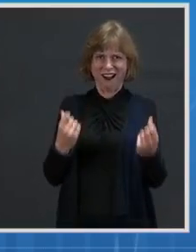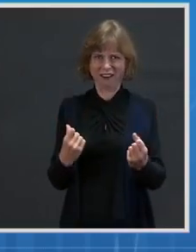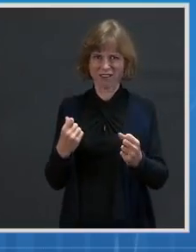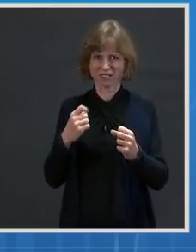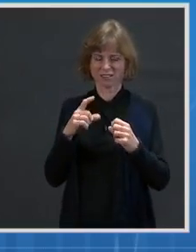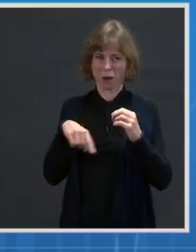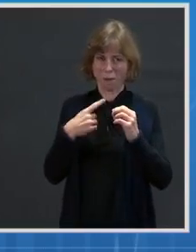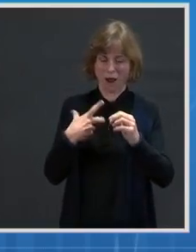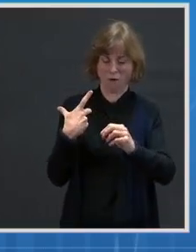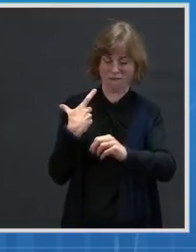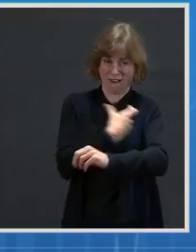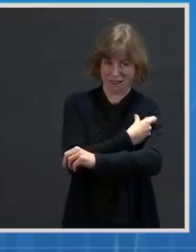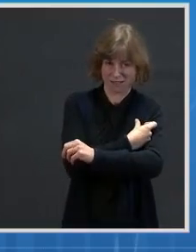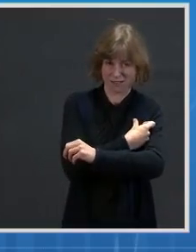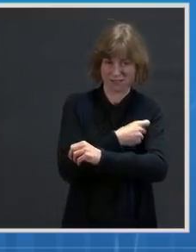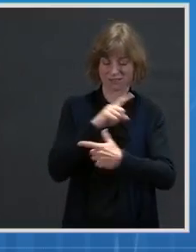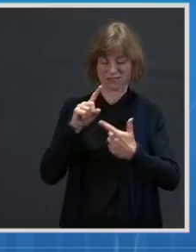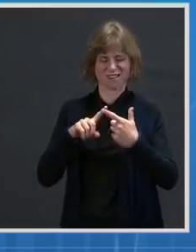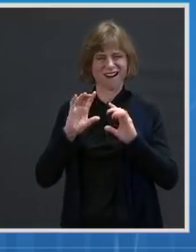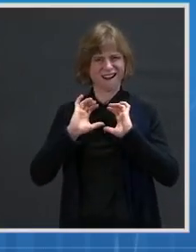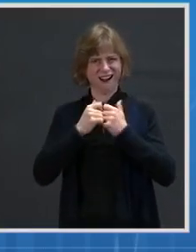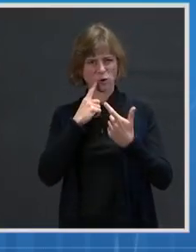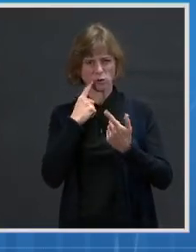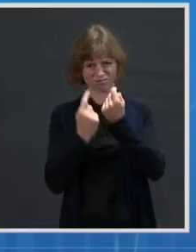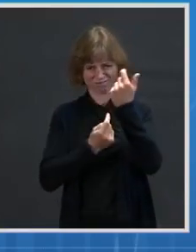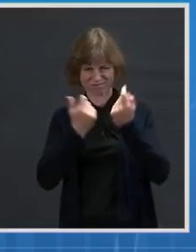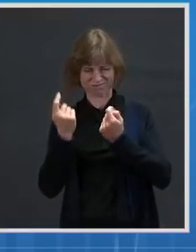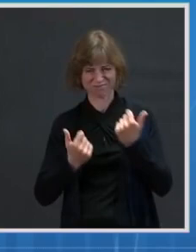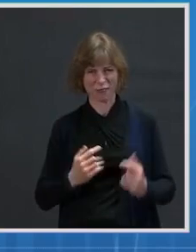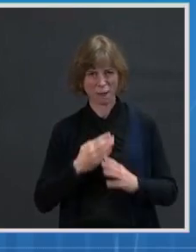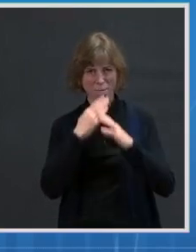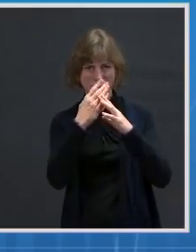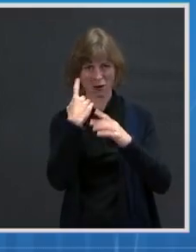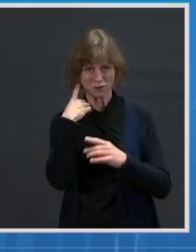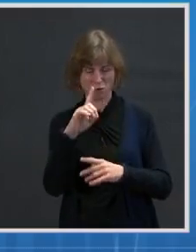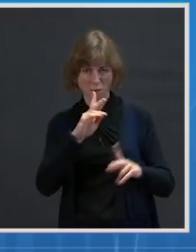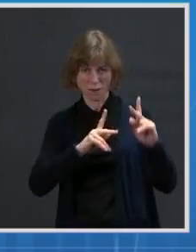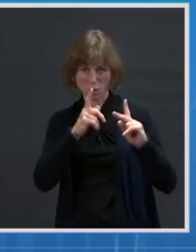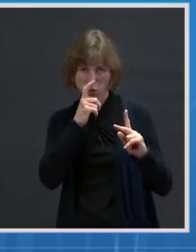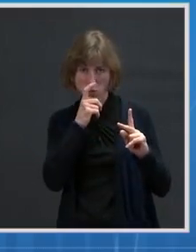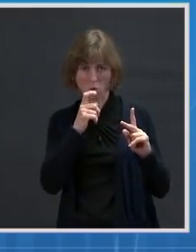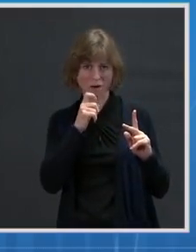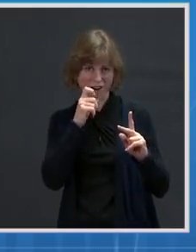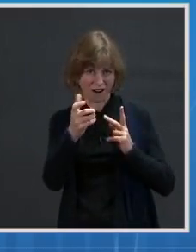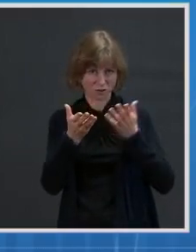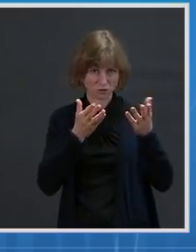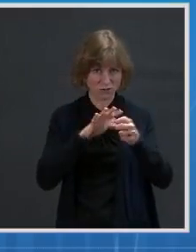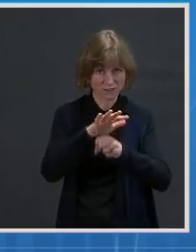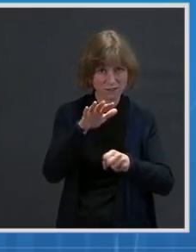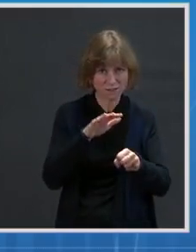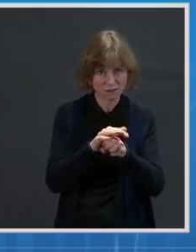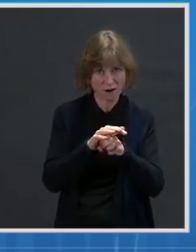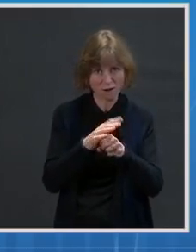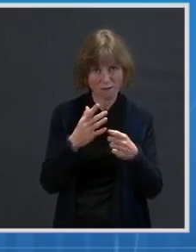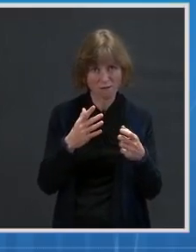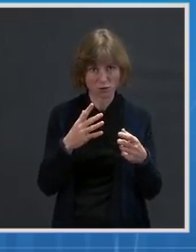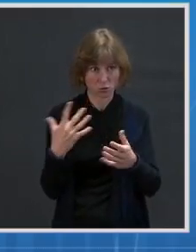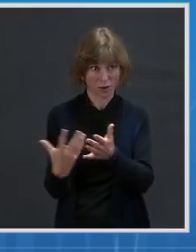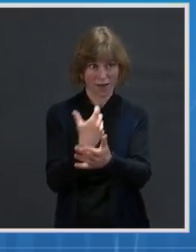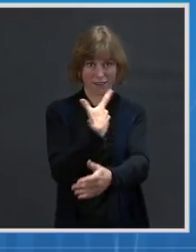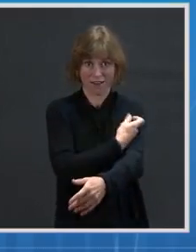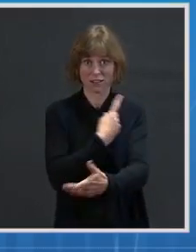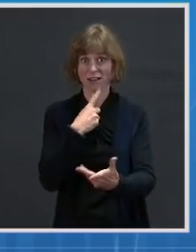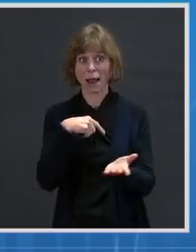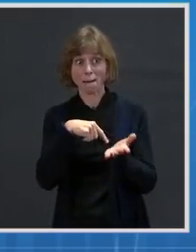underserved communities are facing to vaccinations, like paid leave, transportation, and scheduling.